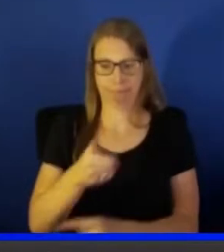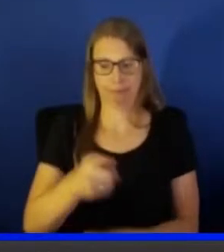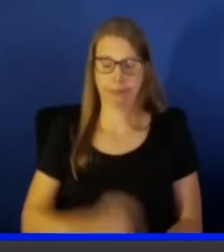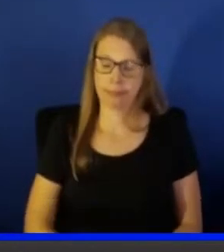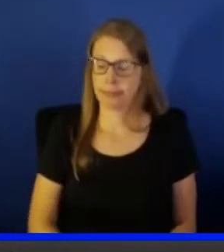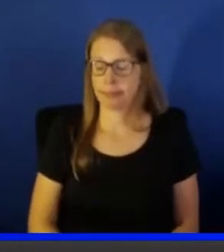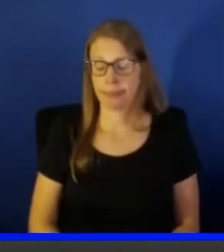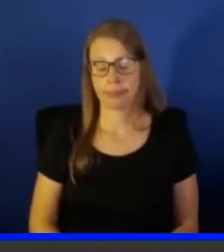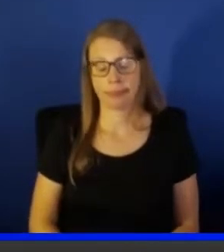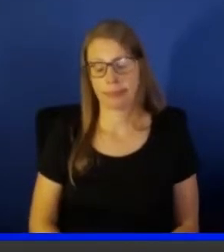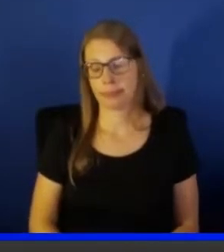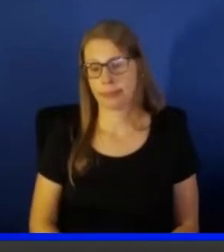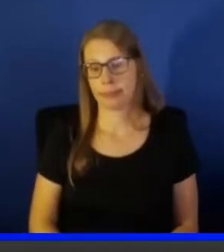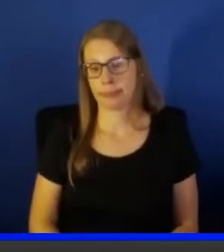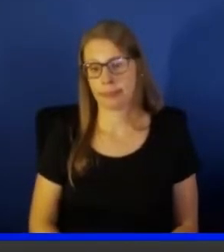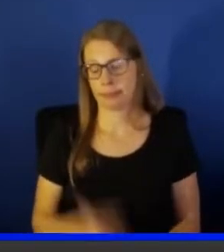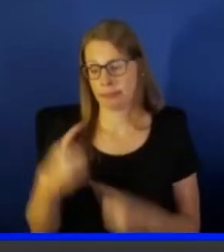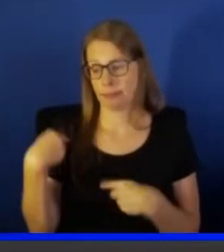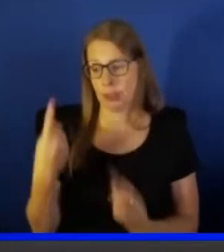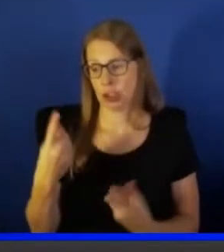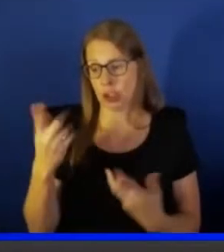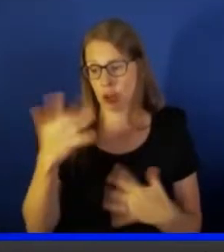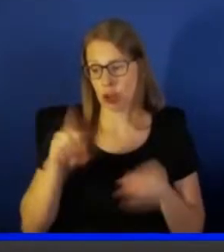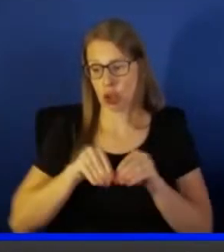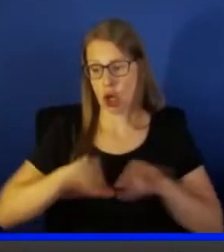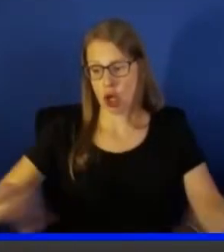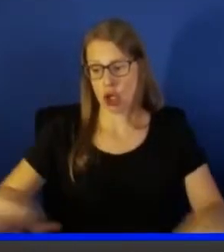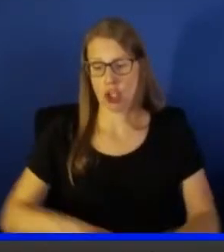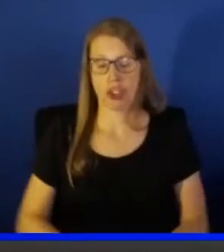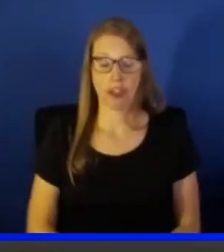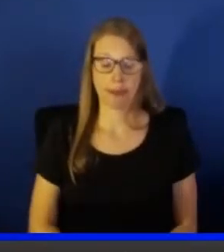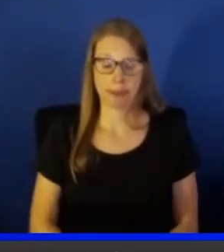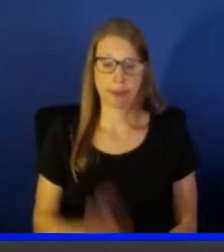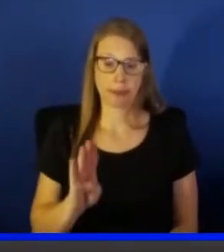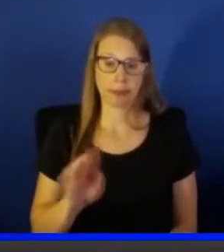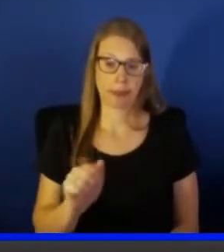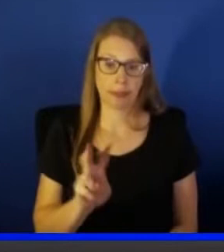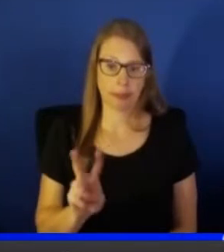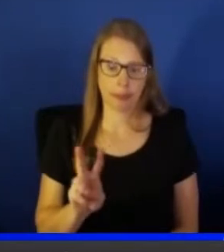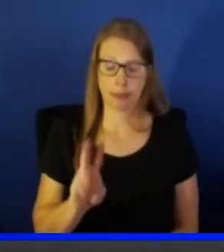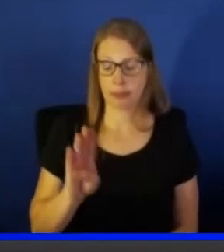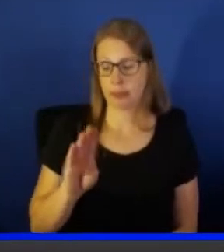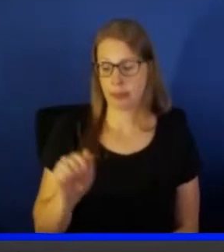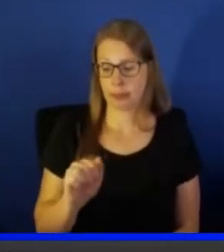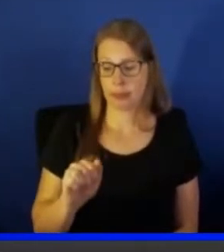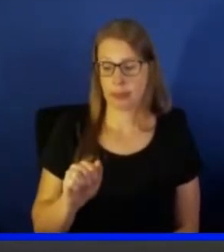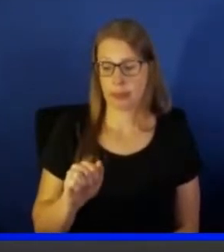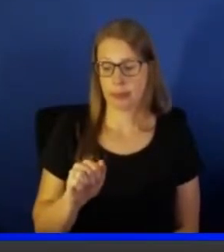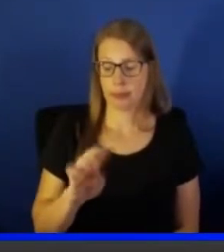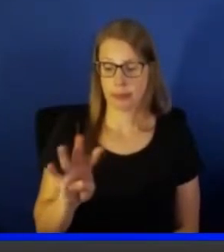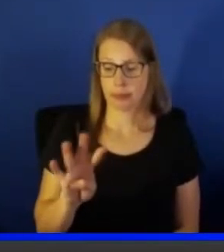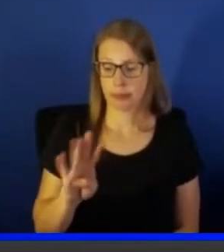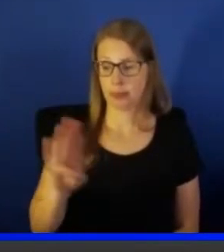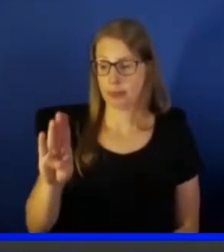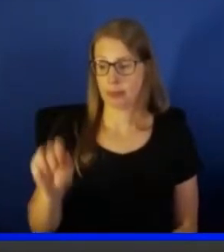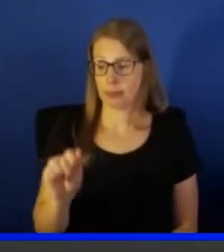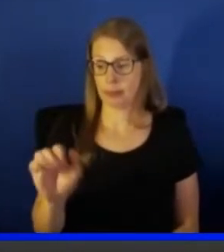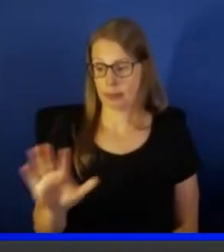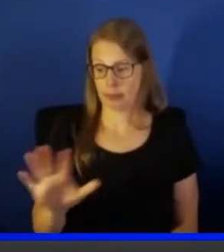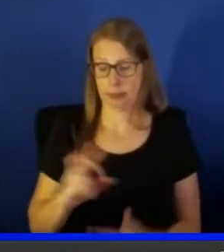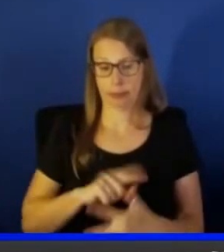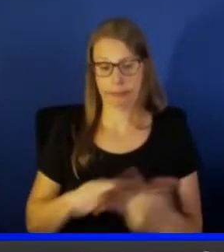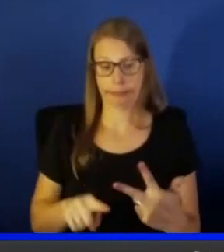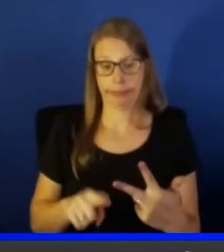current surge, if you will, of BA2 and BA4 and BA5 for quite a few weeks, but we haven't seen